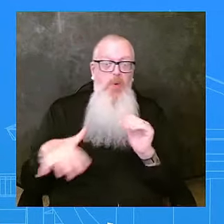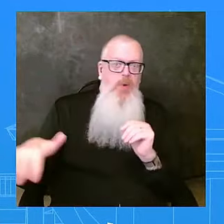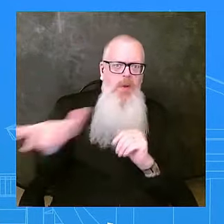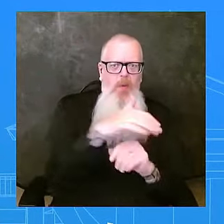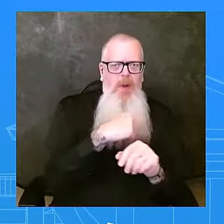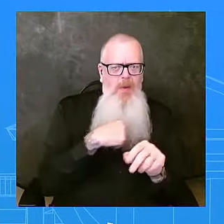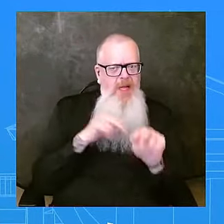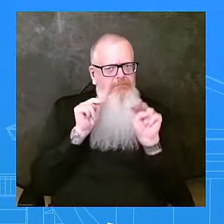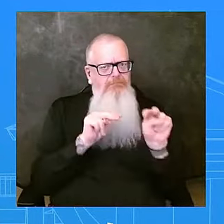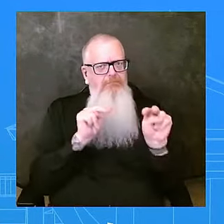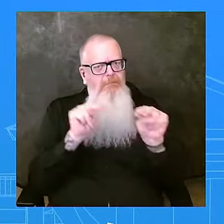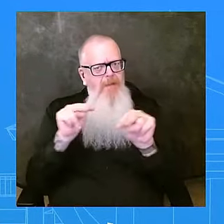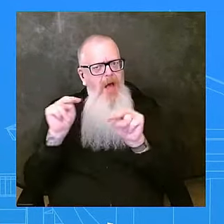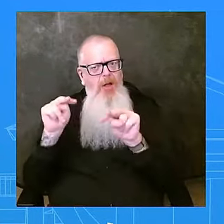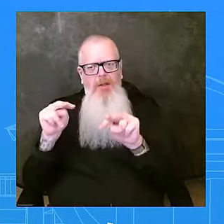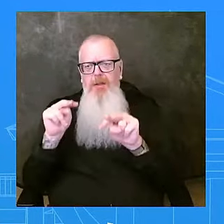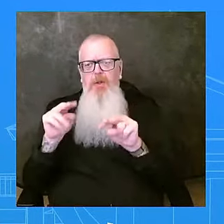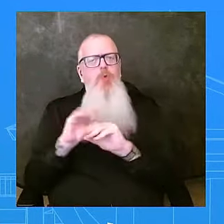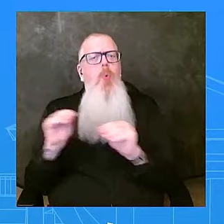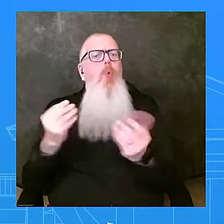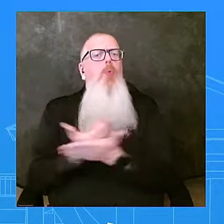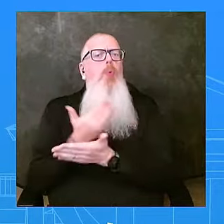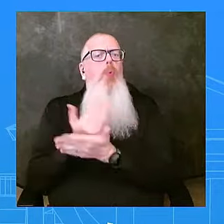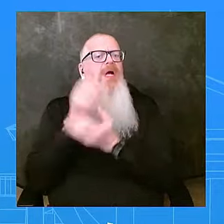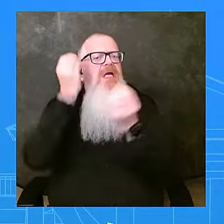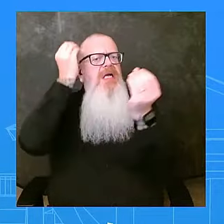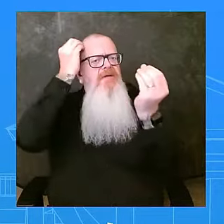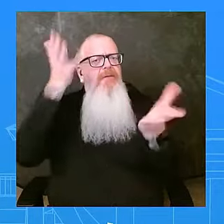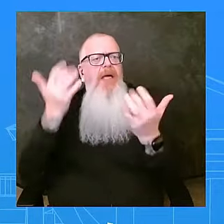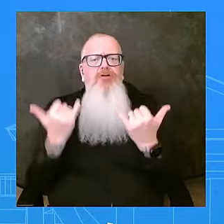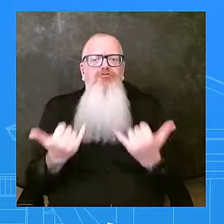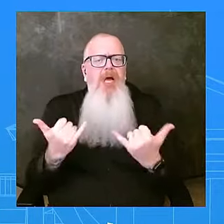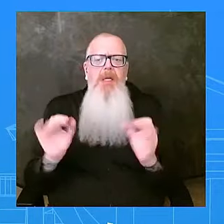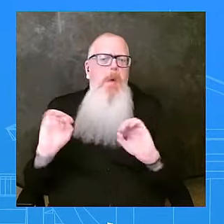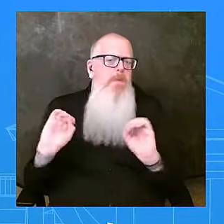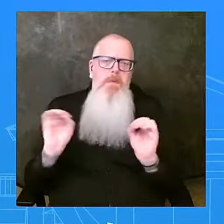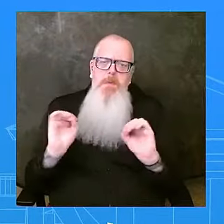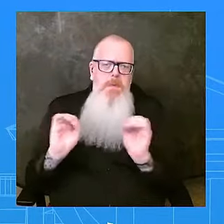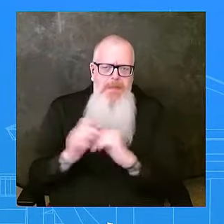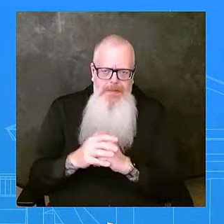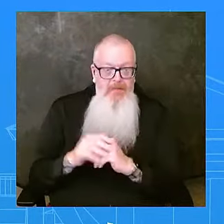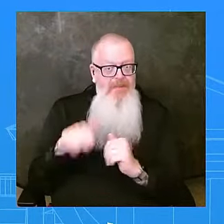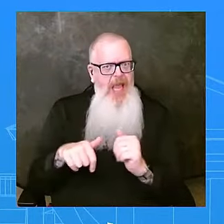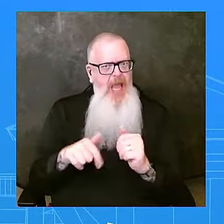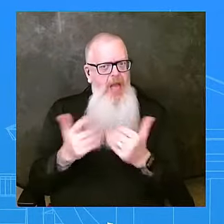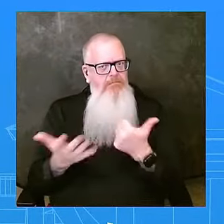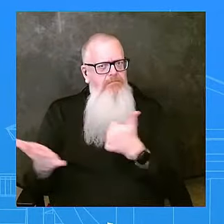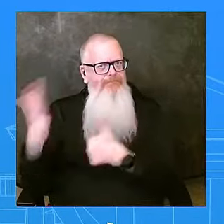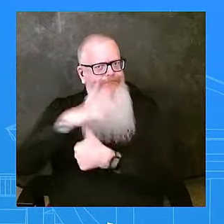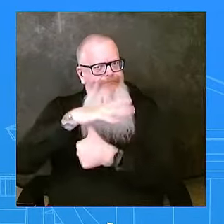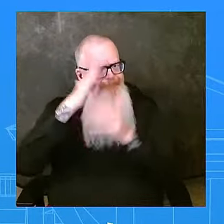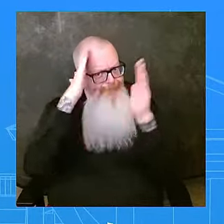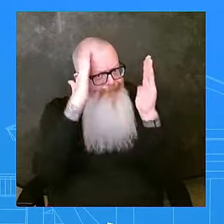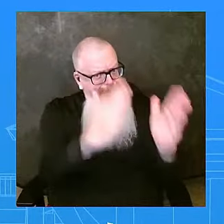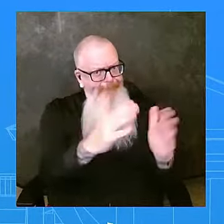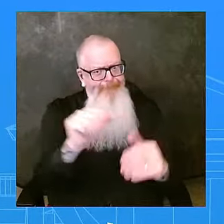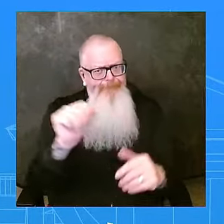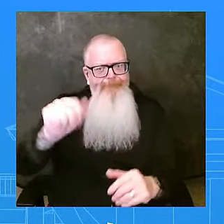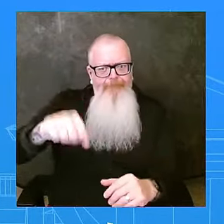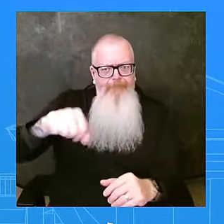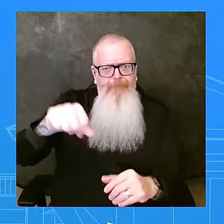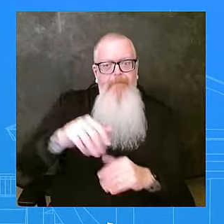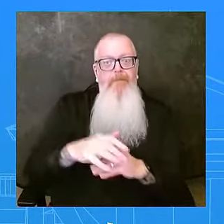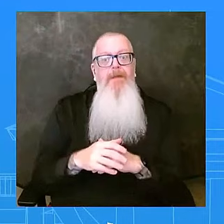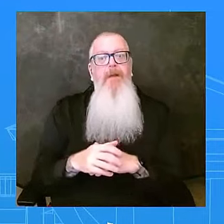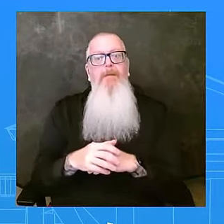update for you here at this time, but we take this very, very seriously. I think we're going to start wrapping up. Go ahead. Go ahead, Ed. I know. Thanks.